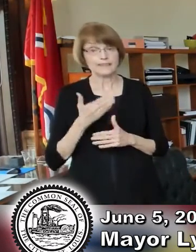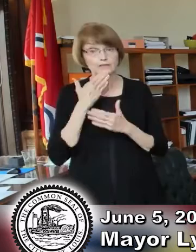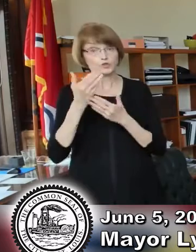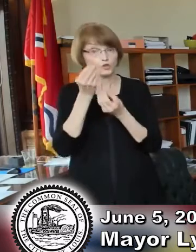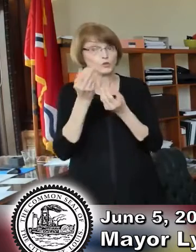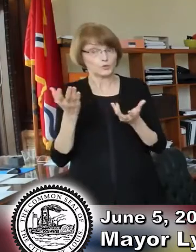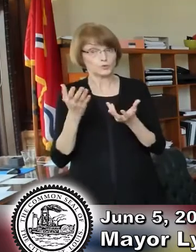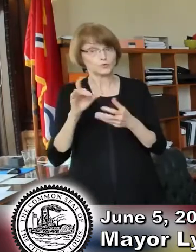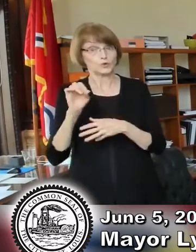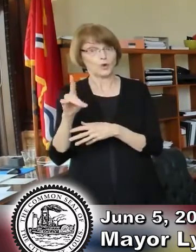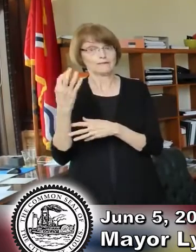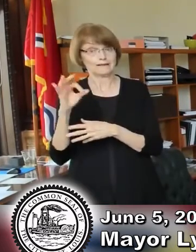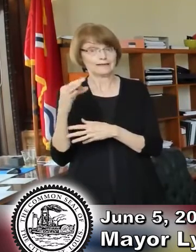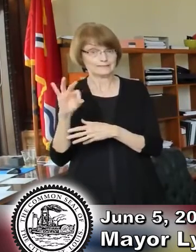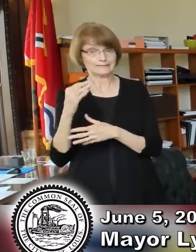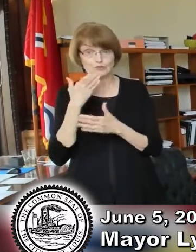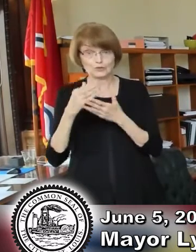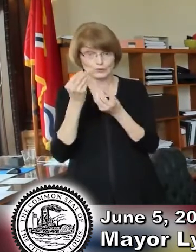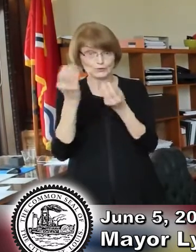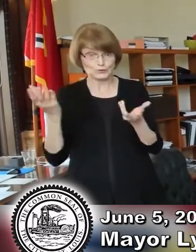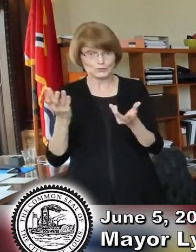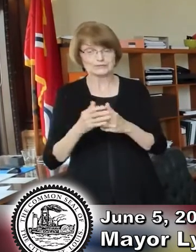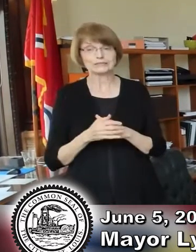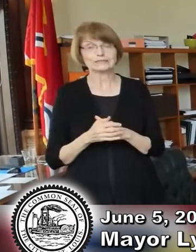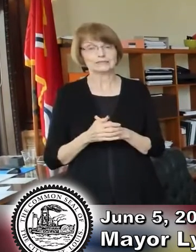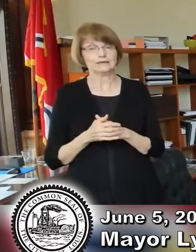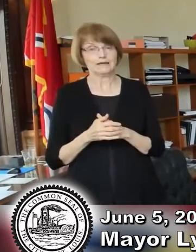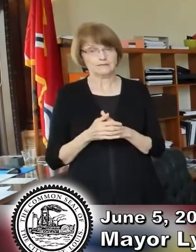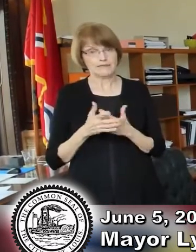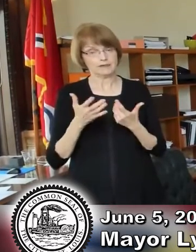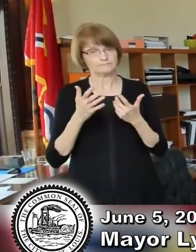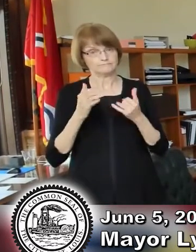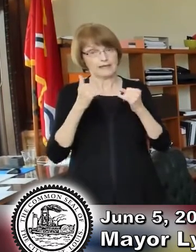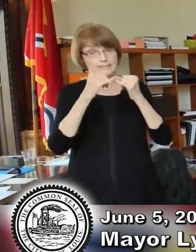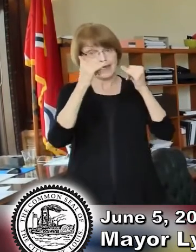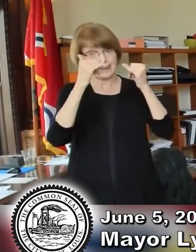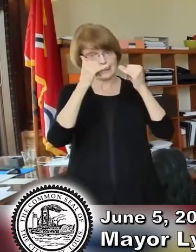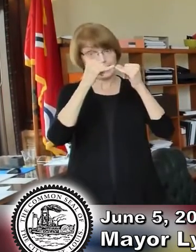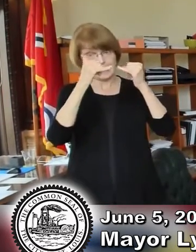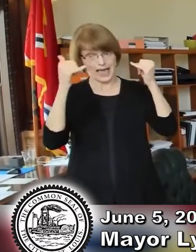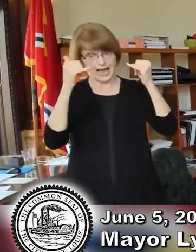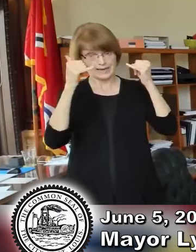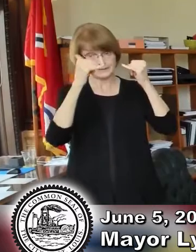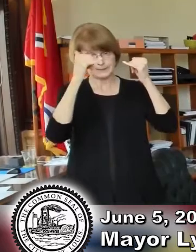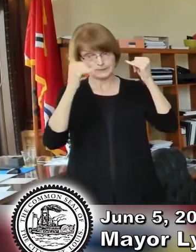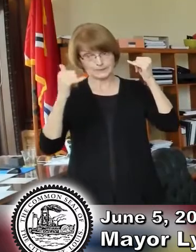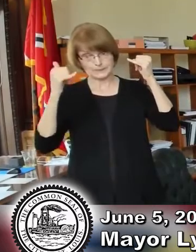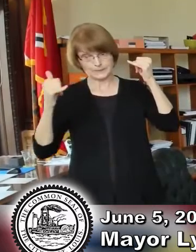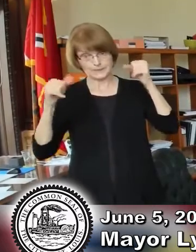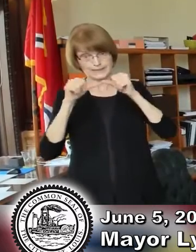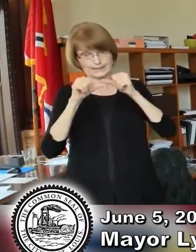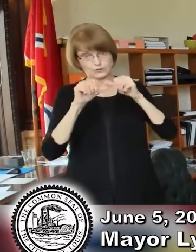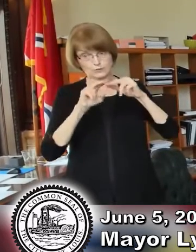the COVID front, that the trend lines continue to move down.